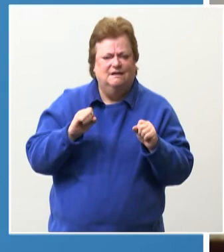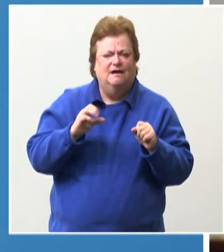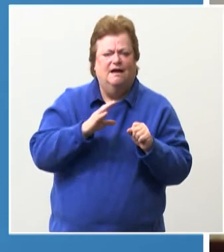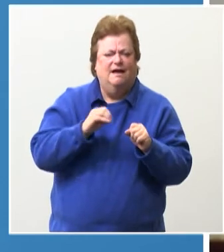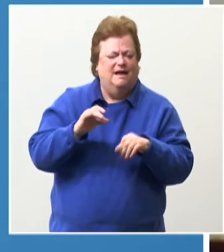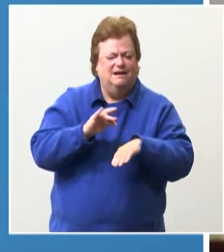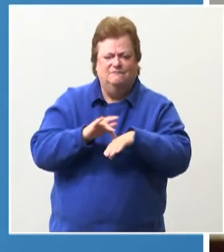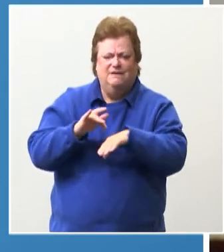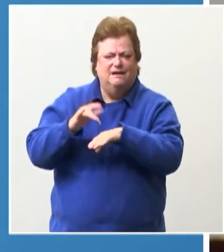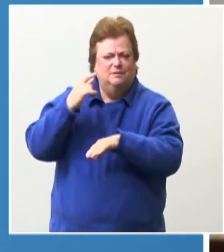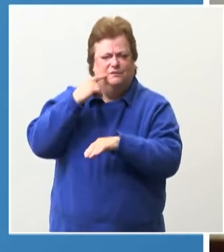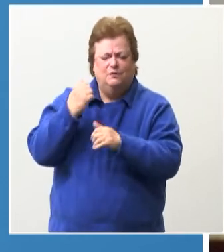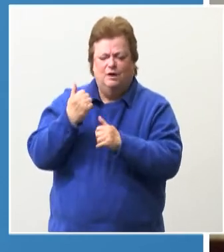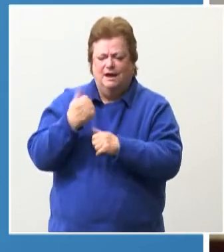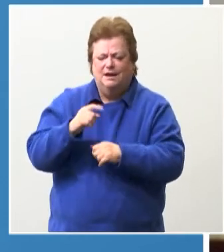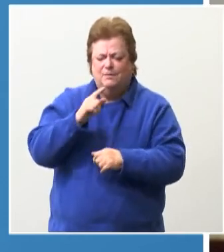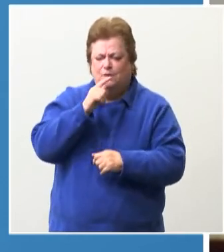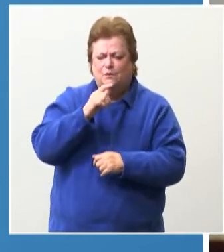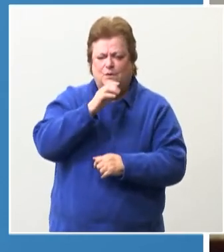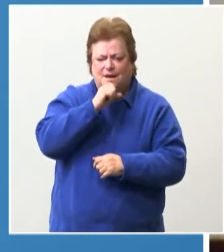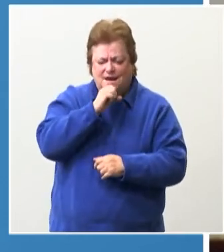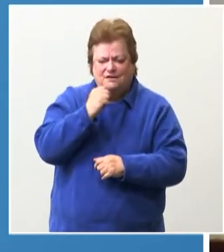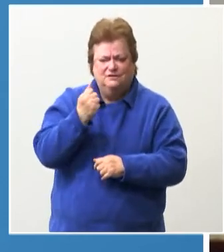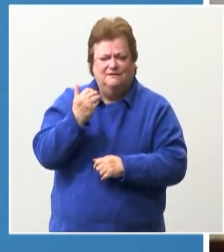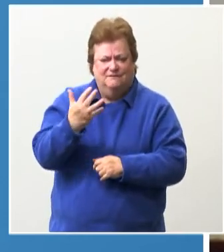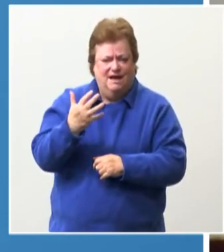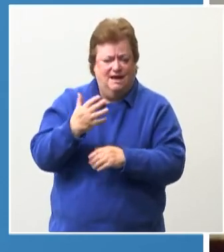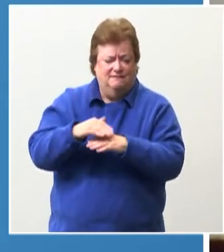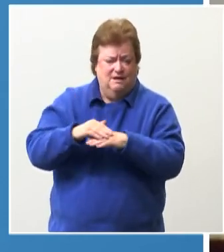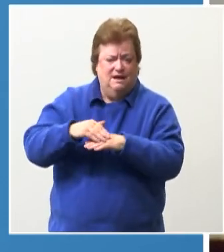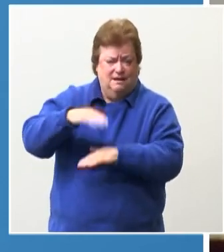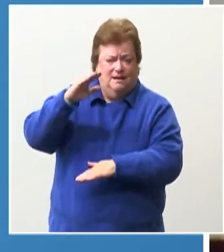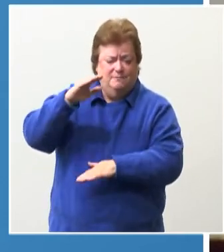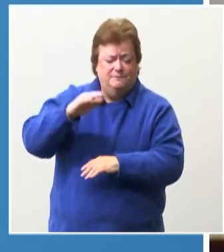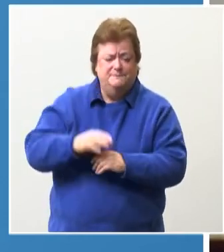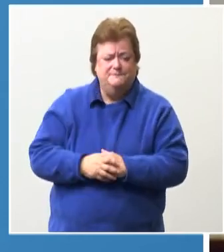for anybody that's 5 years of age and older.